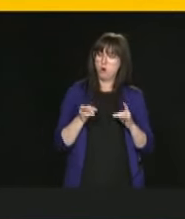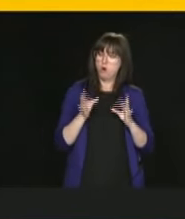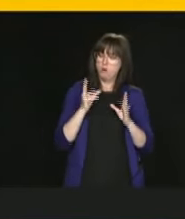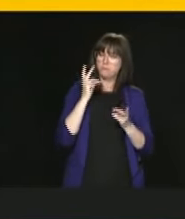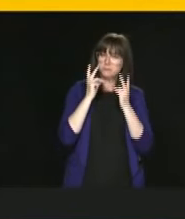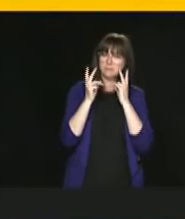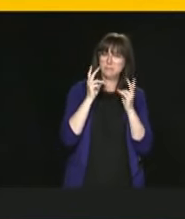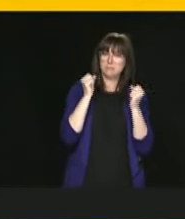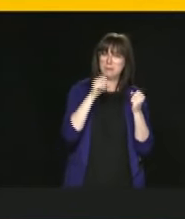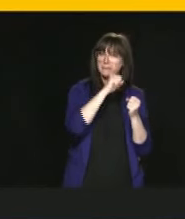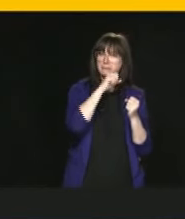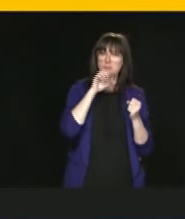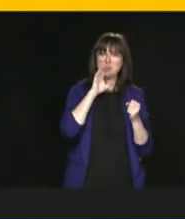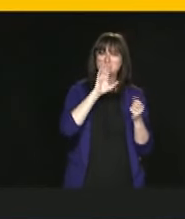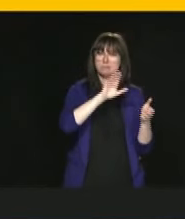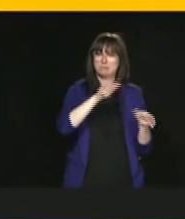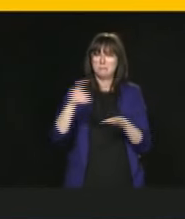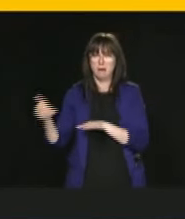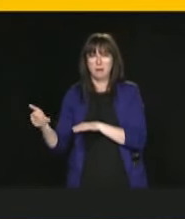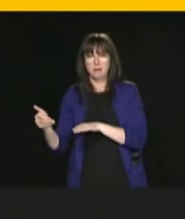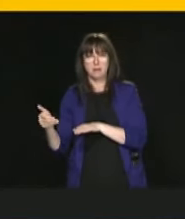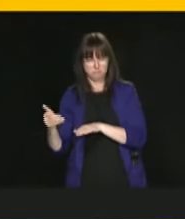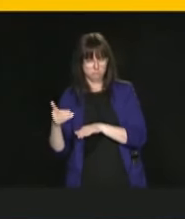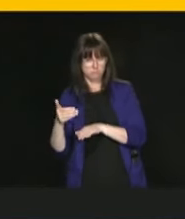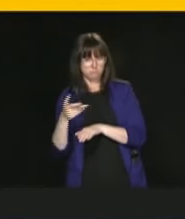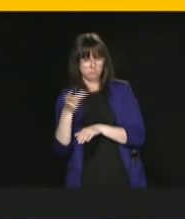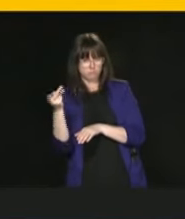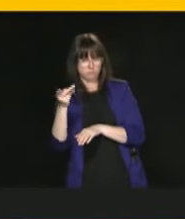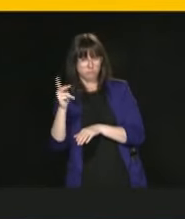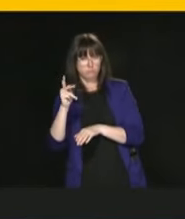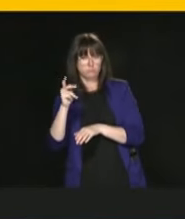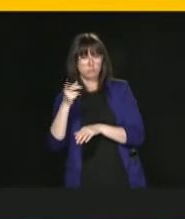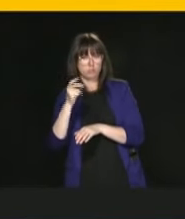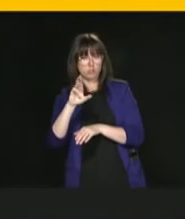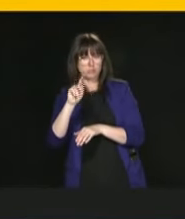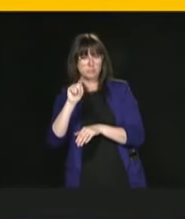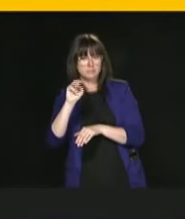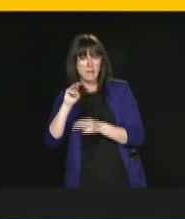idea? Should there be a public inquiry into long-term care homes after this?